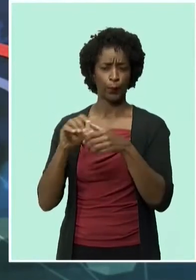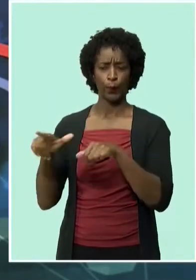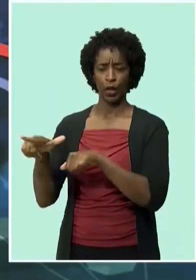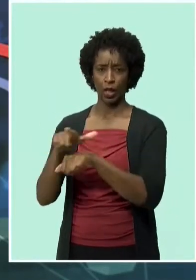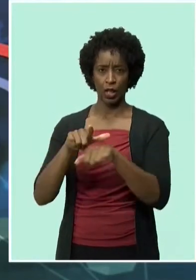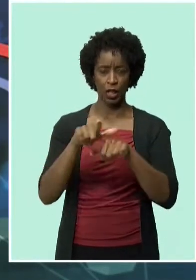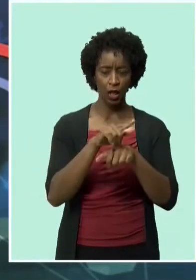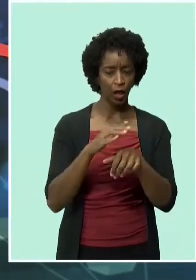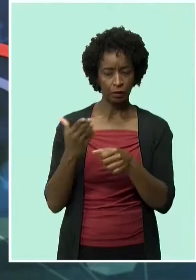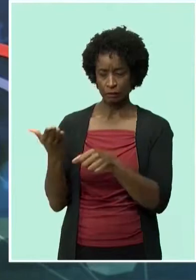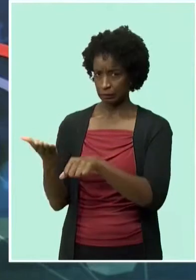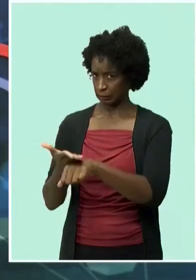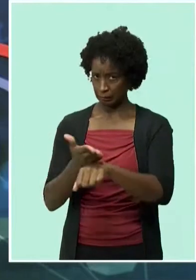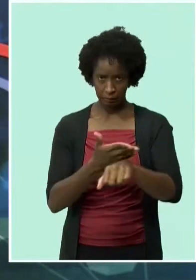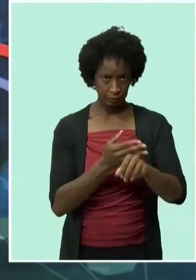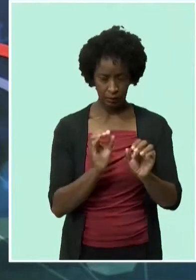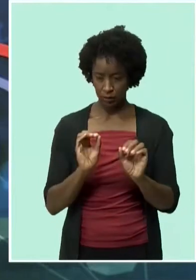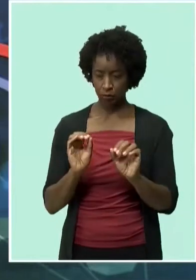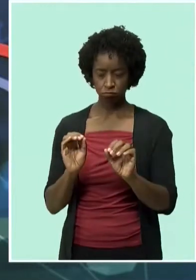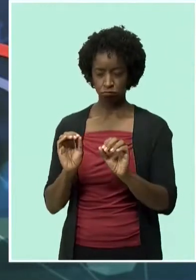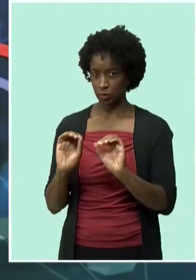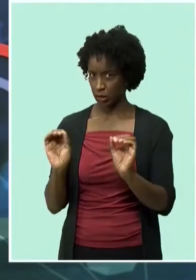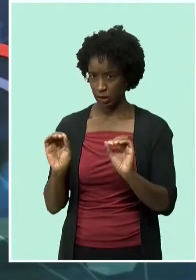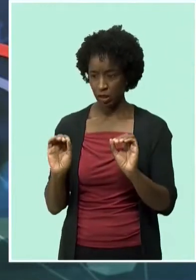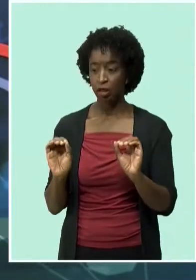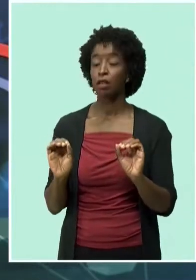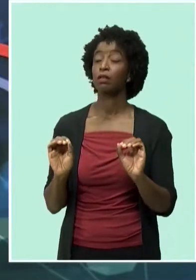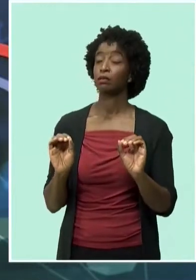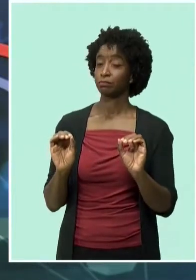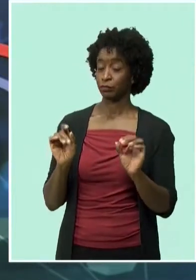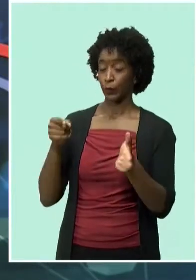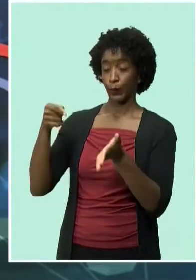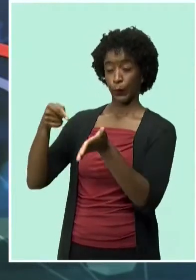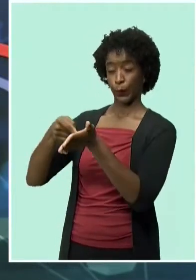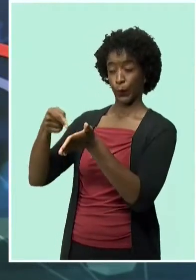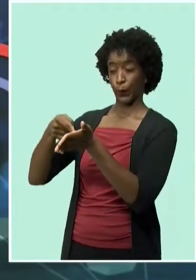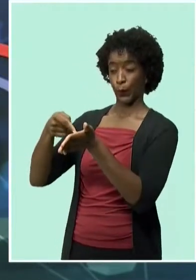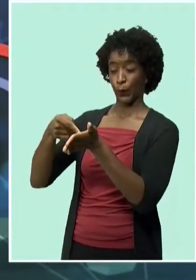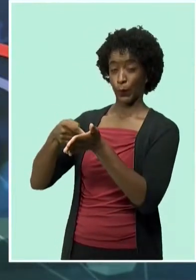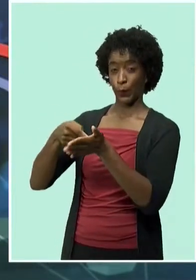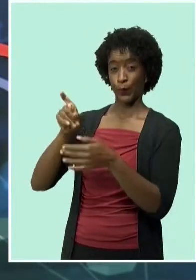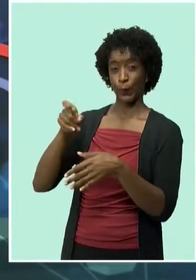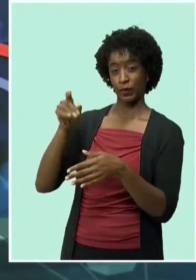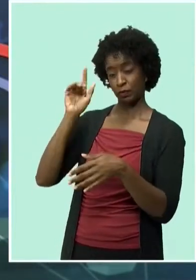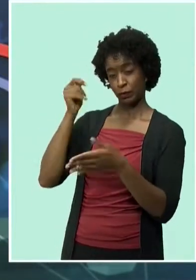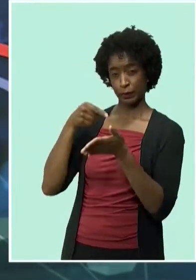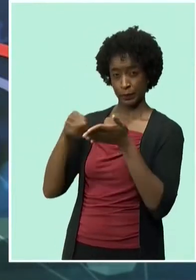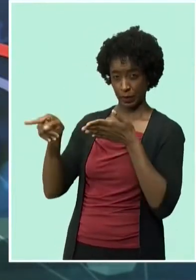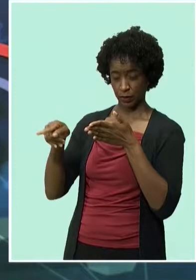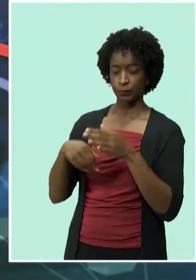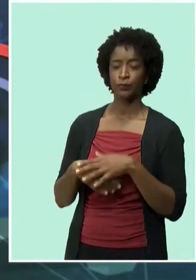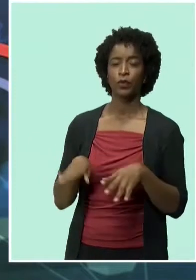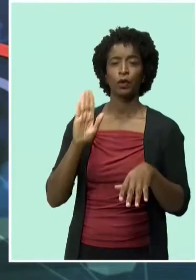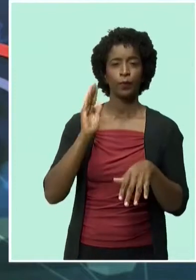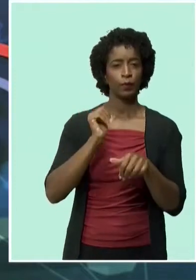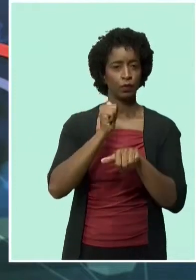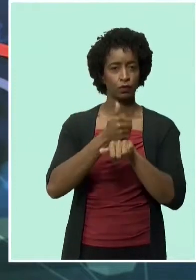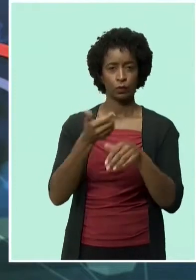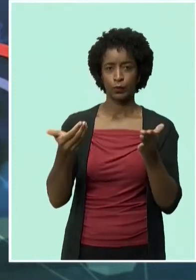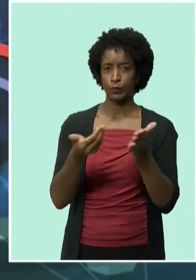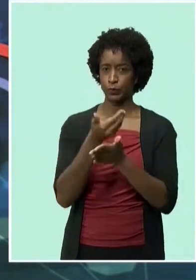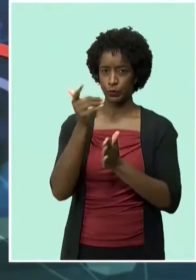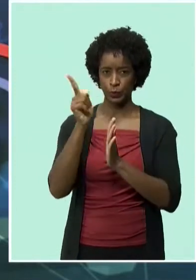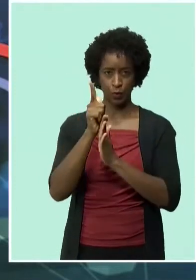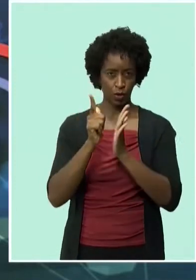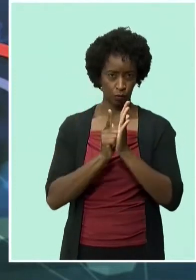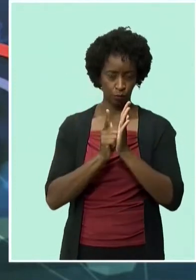could be facing much stiffer penalties. This from Attorney General Dale Marshall, who says new legislation is coming to deal with the perennial